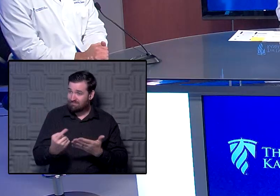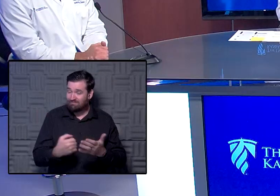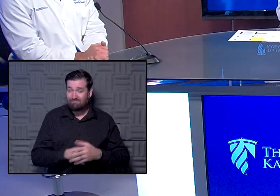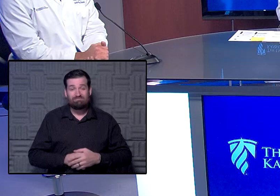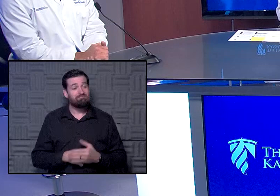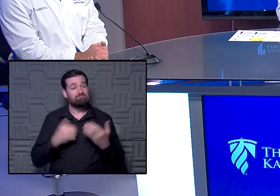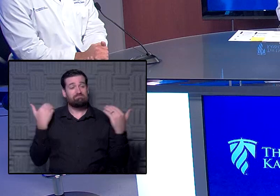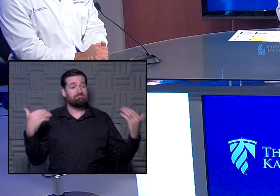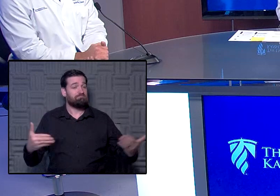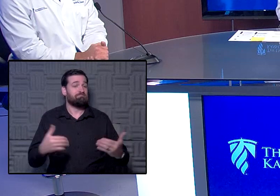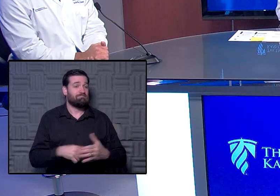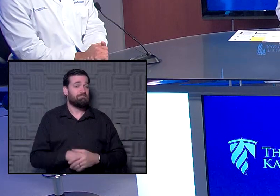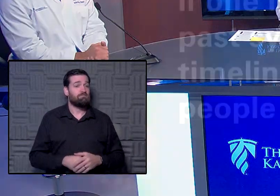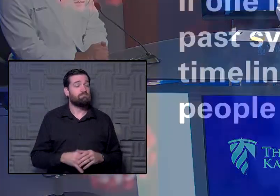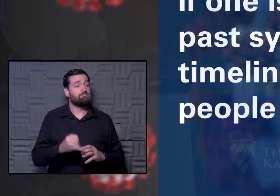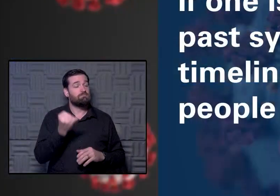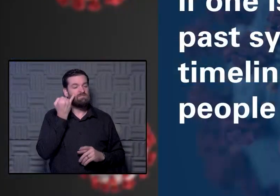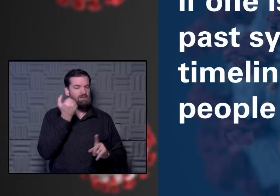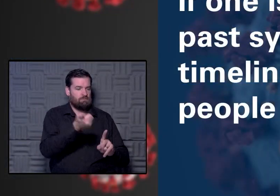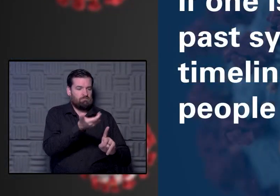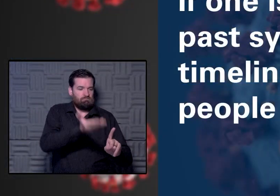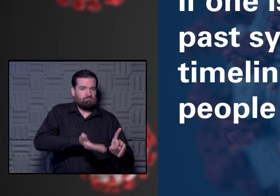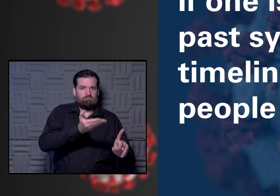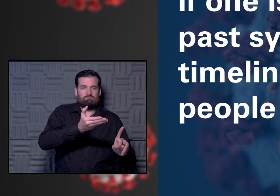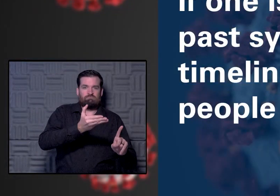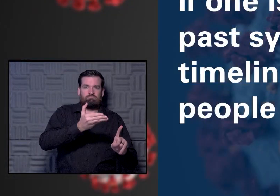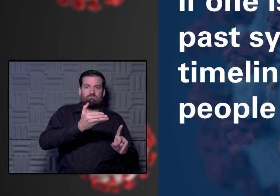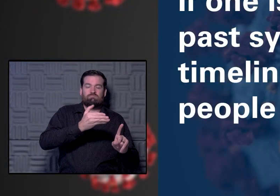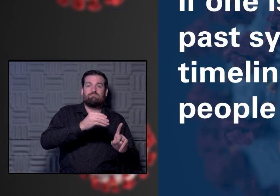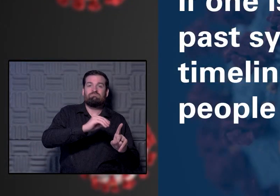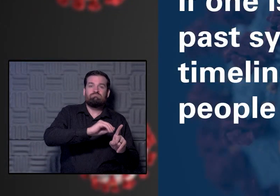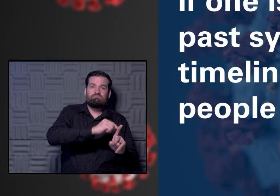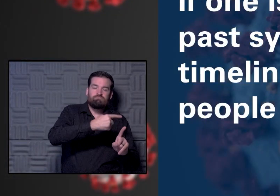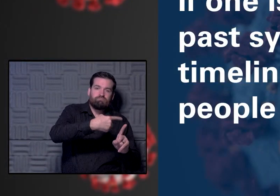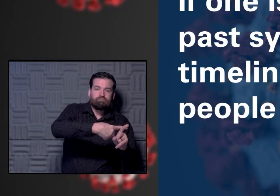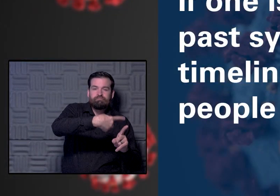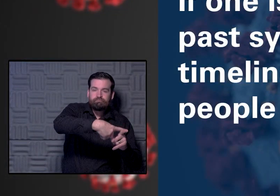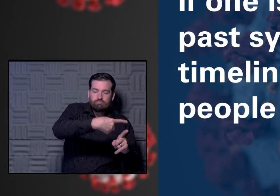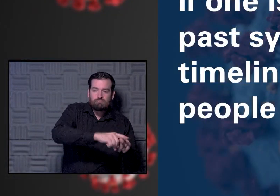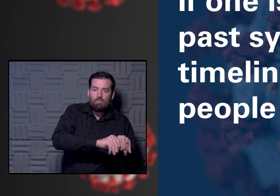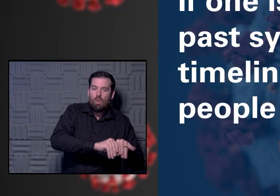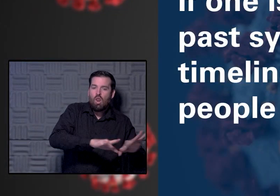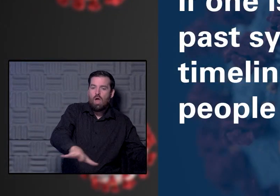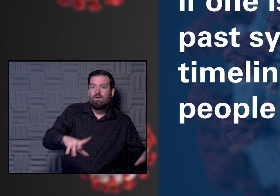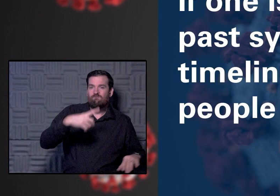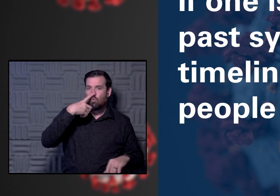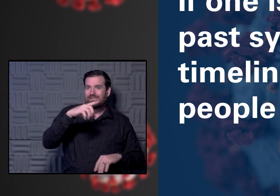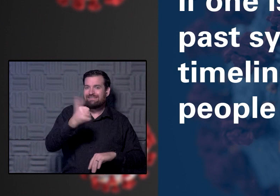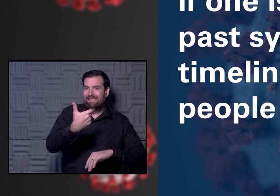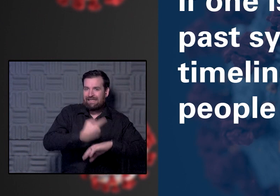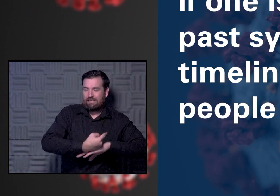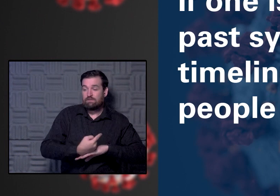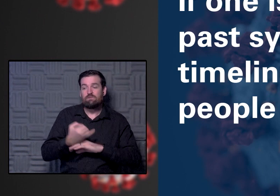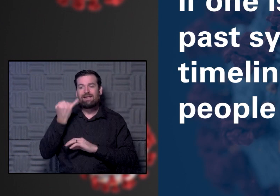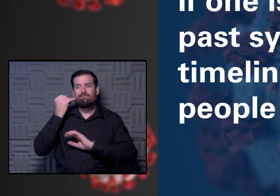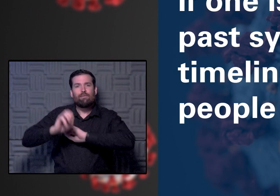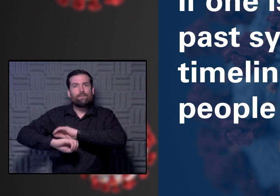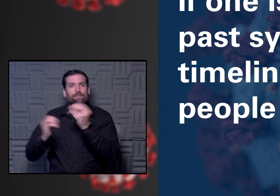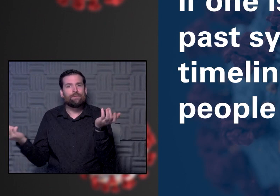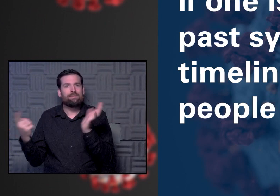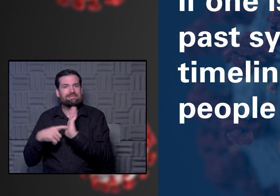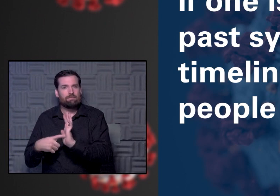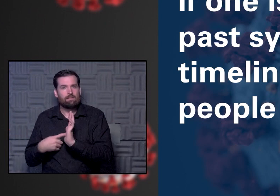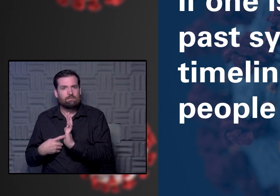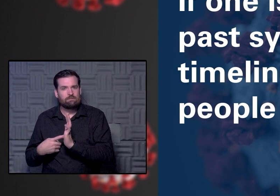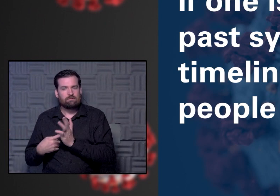and let's go to the first one. If one is contagious for 10 days past symptoms, what is the timeline for asymptomatic people who